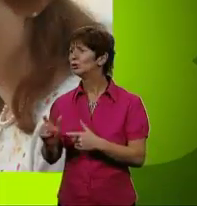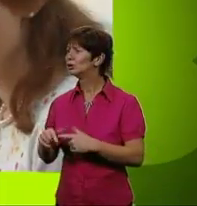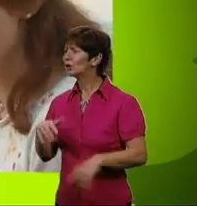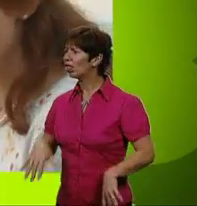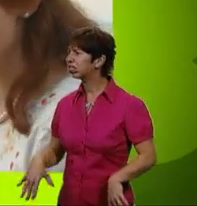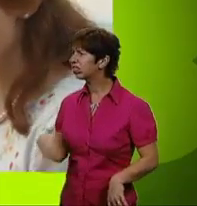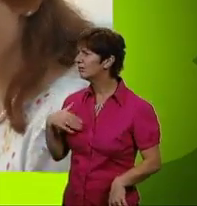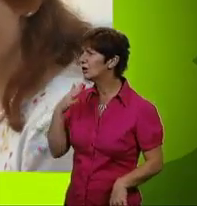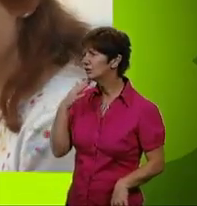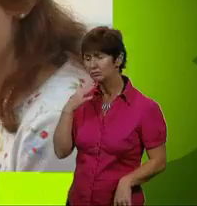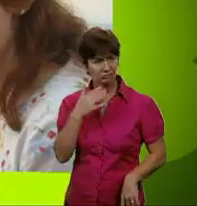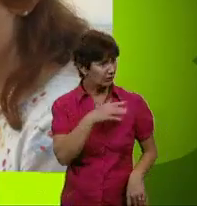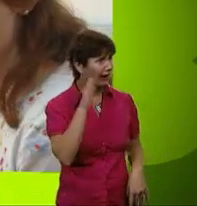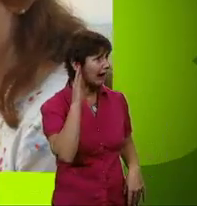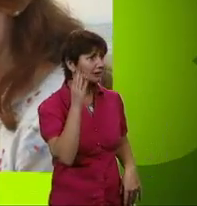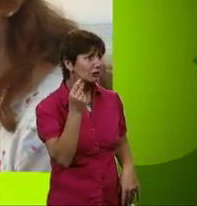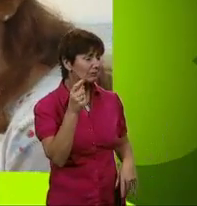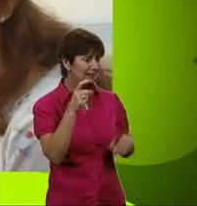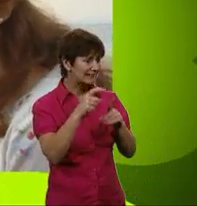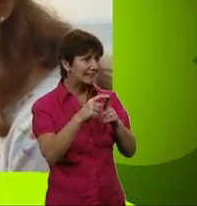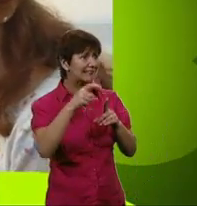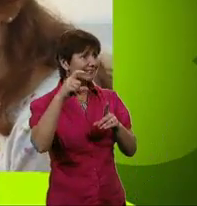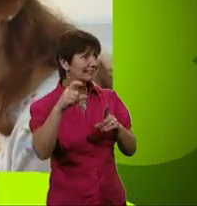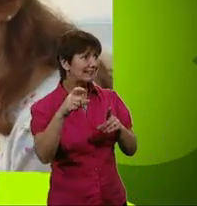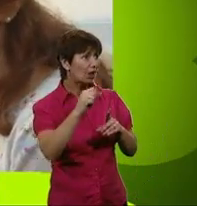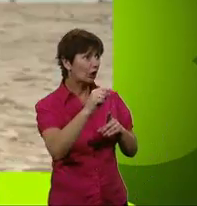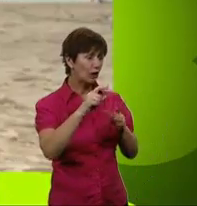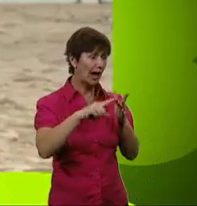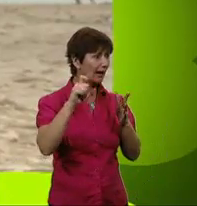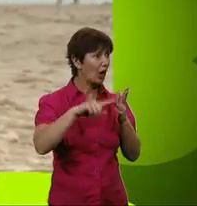though. You could listen to some DCs on your high cord.